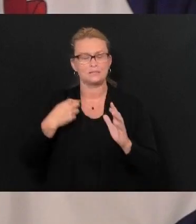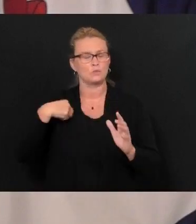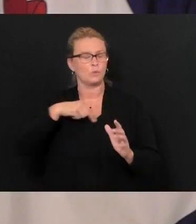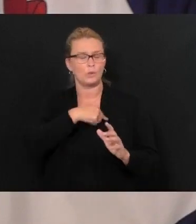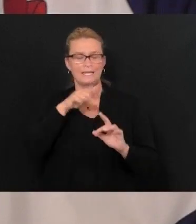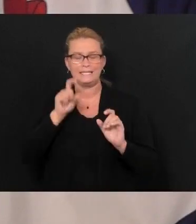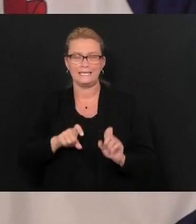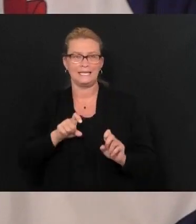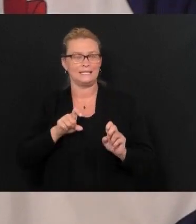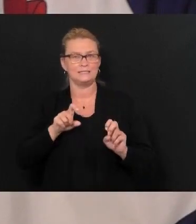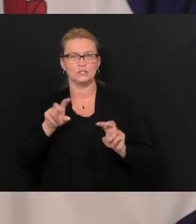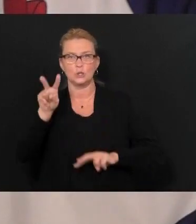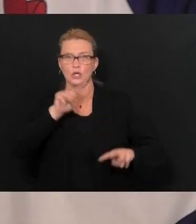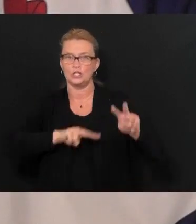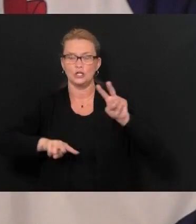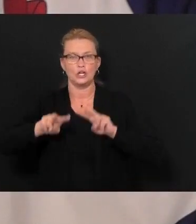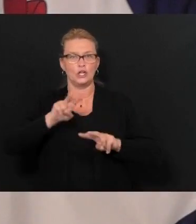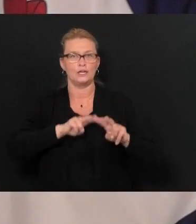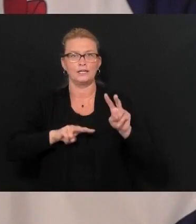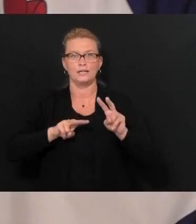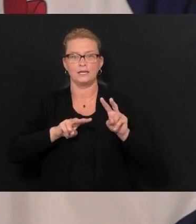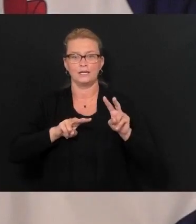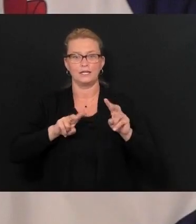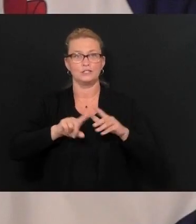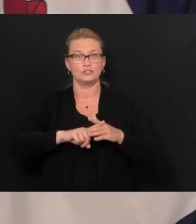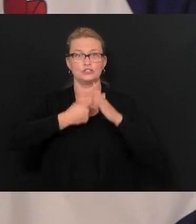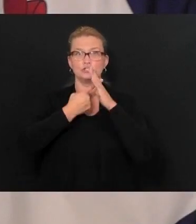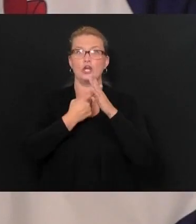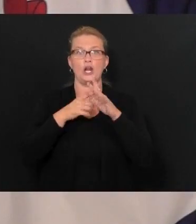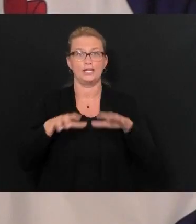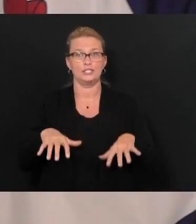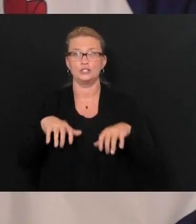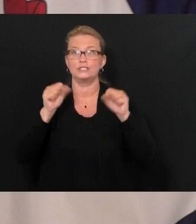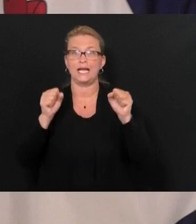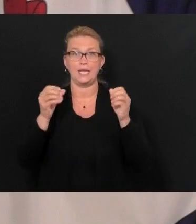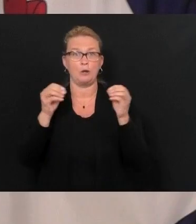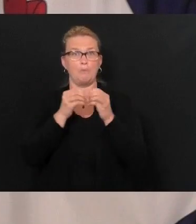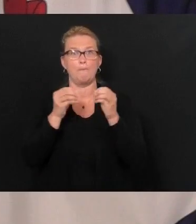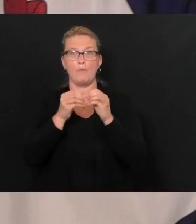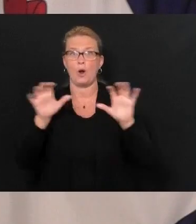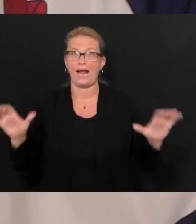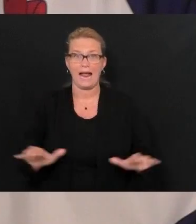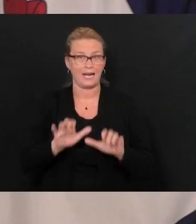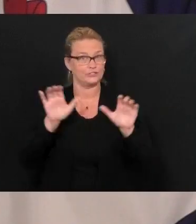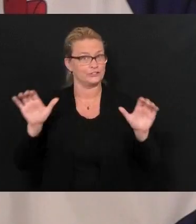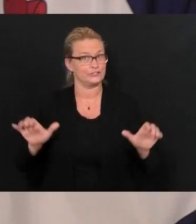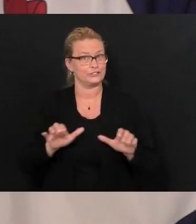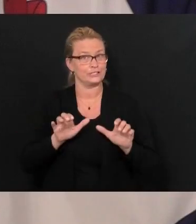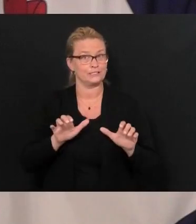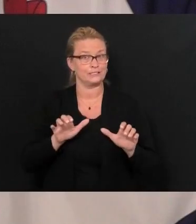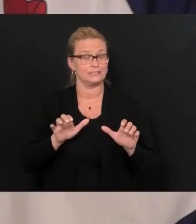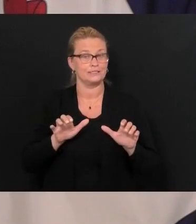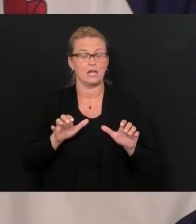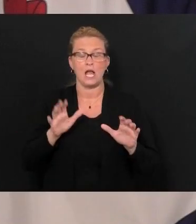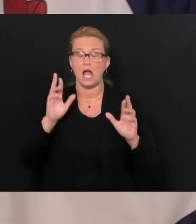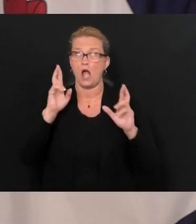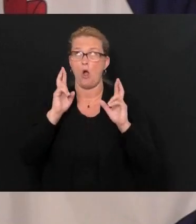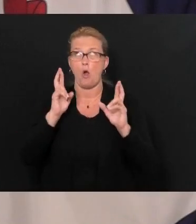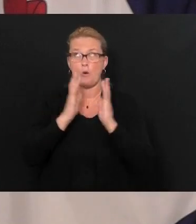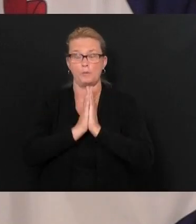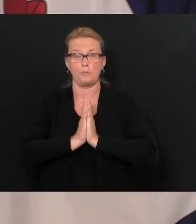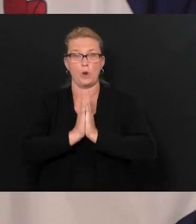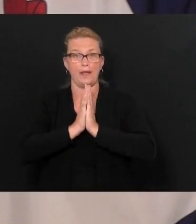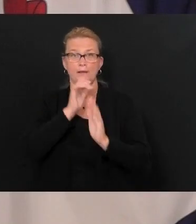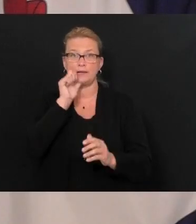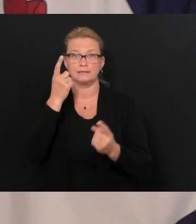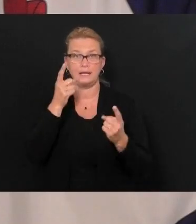very seriously about starting to take more aggressive actions and everything. I hope and pray we don't get